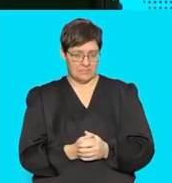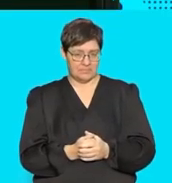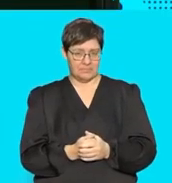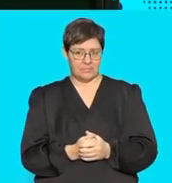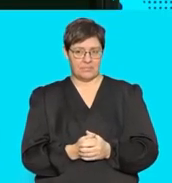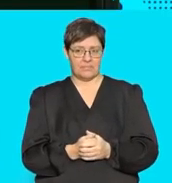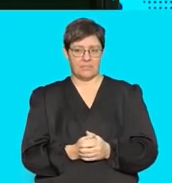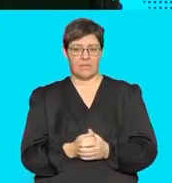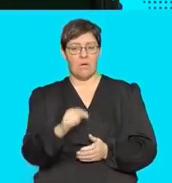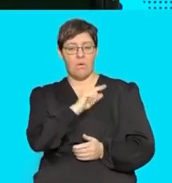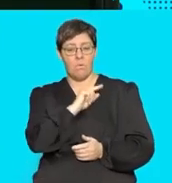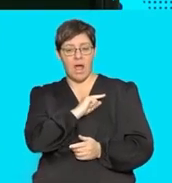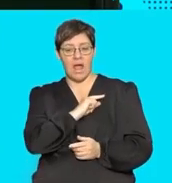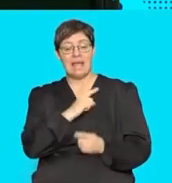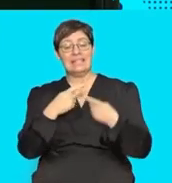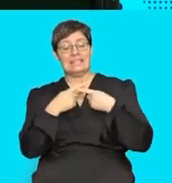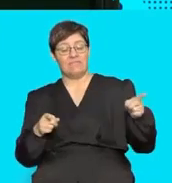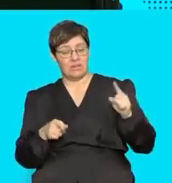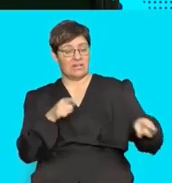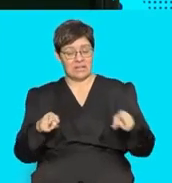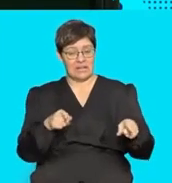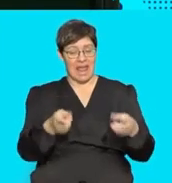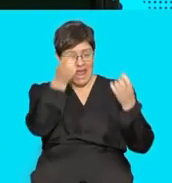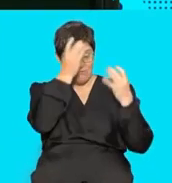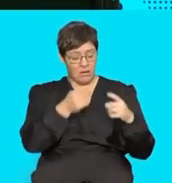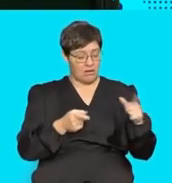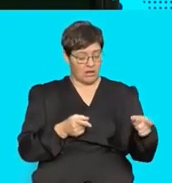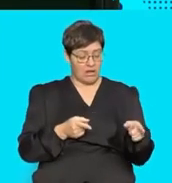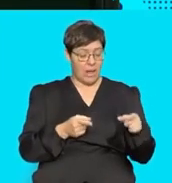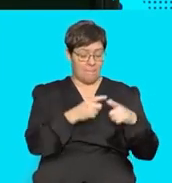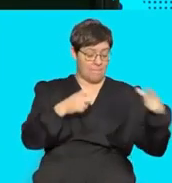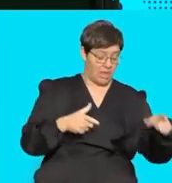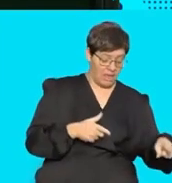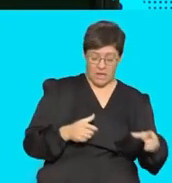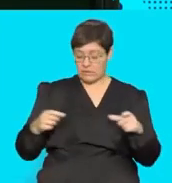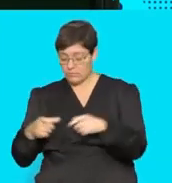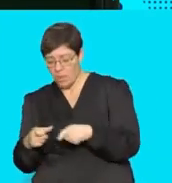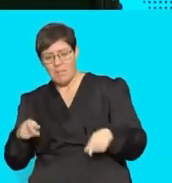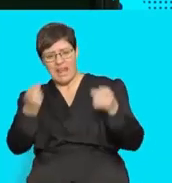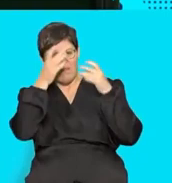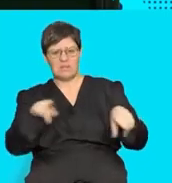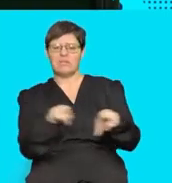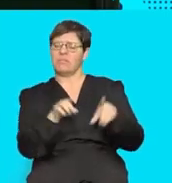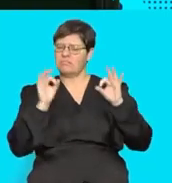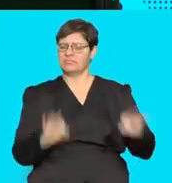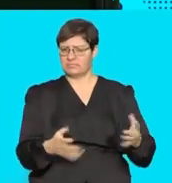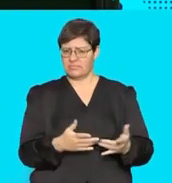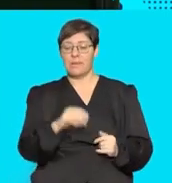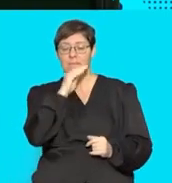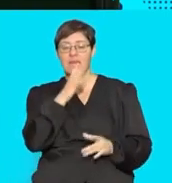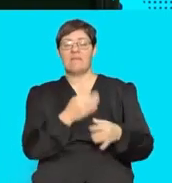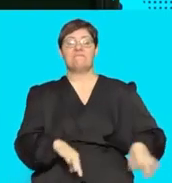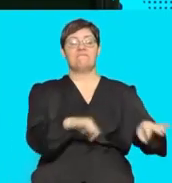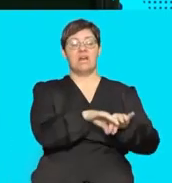Now, because we have two different triangles with the same information, a smaller triangle and a bigger triangle, it means we can have two